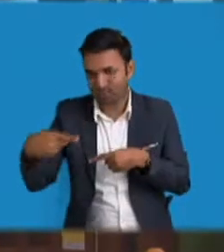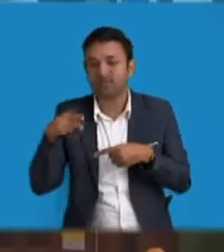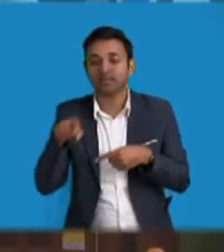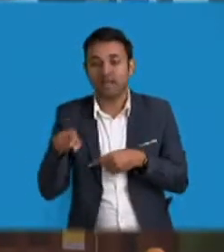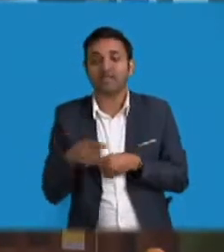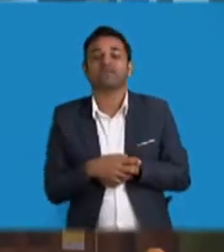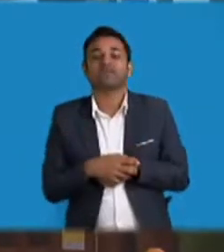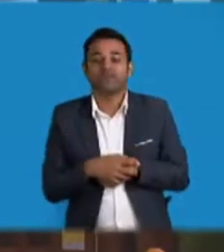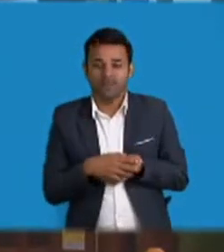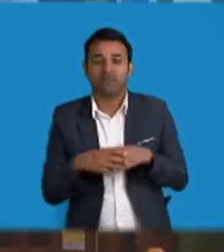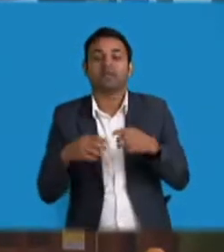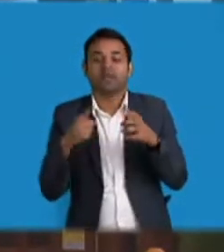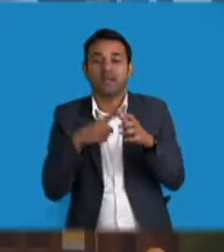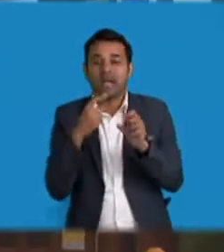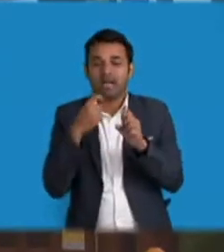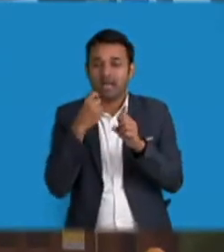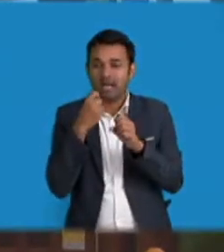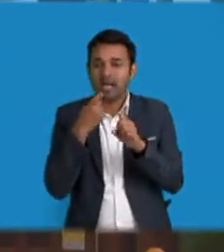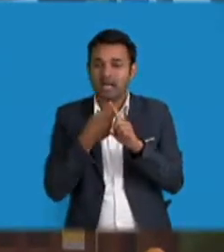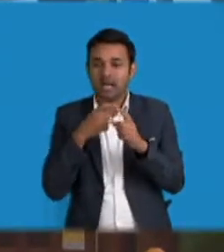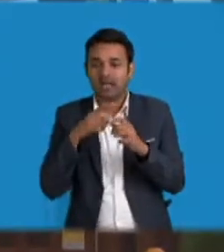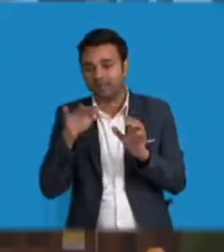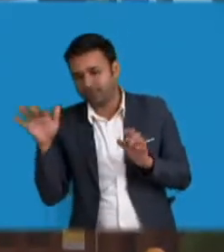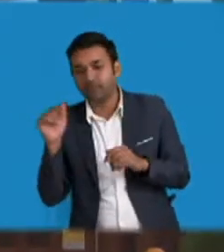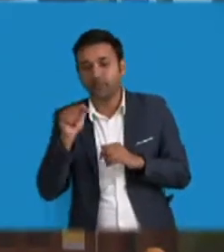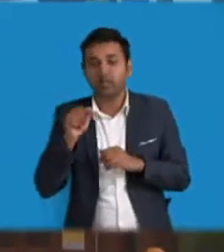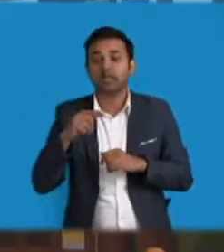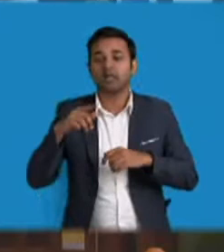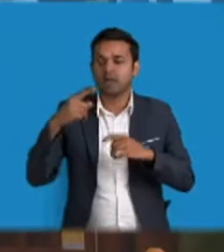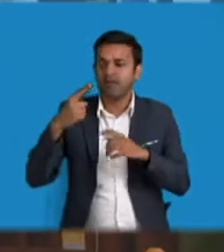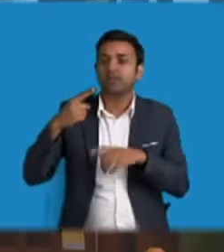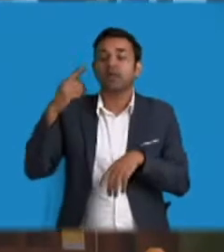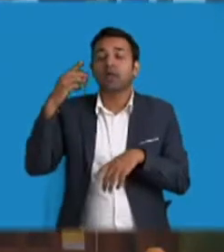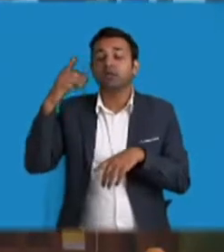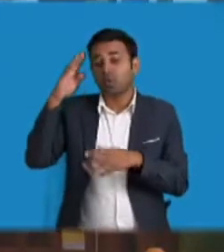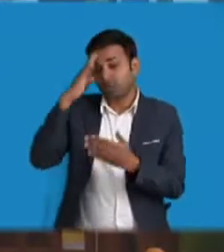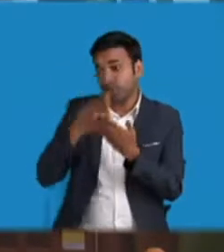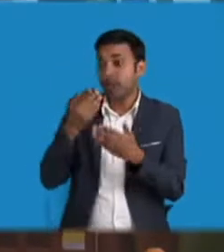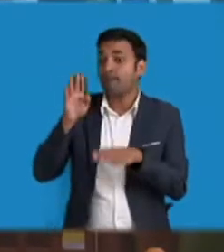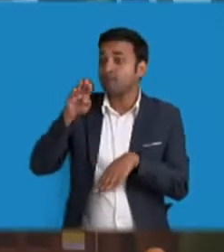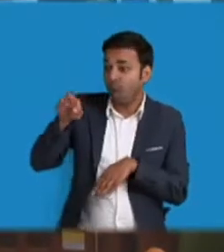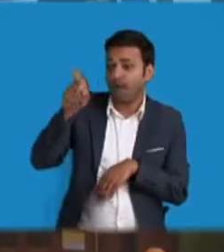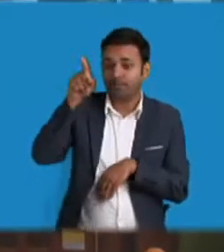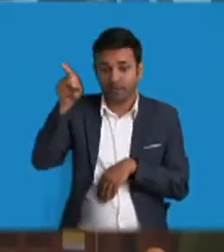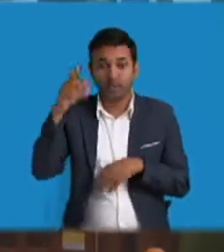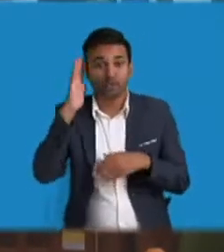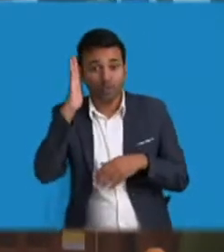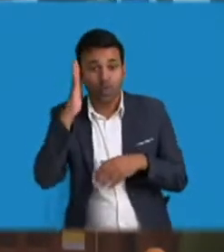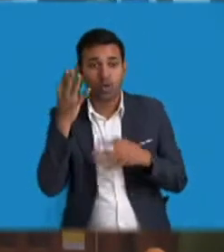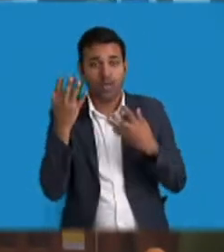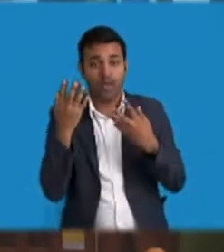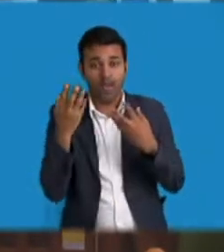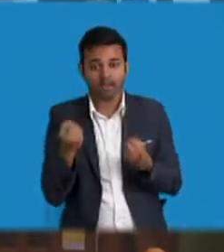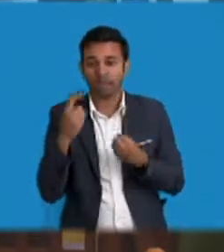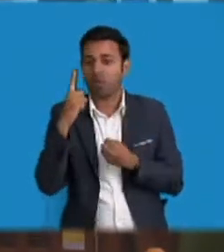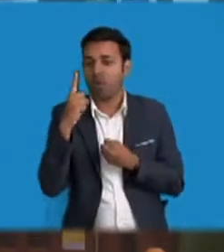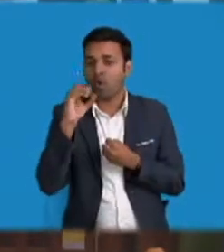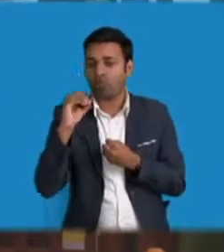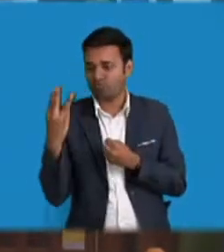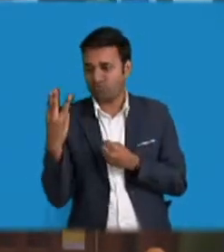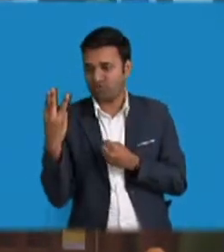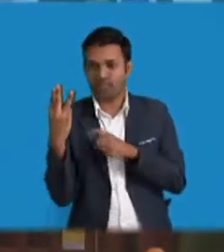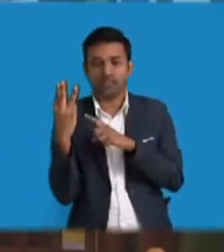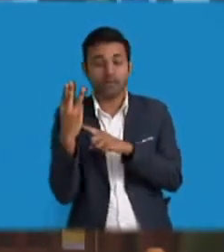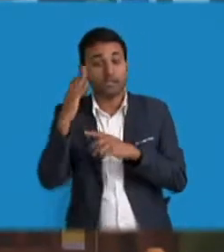another 113 students who did short course there. At the Bua campus, we had 103 students who did short course